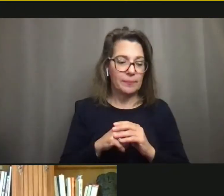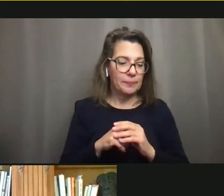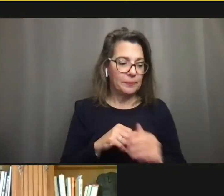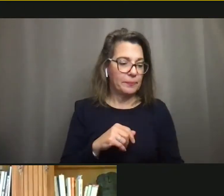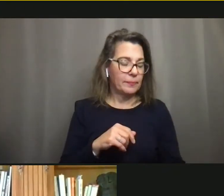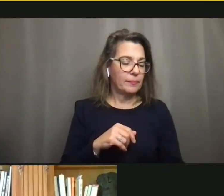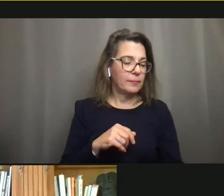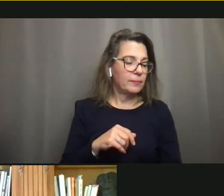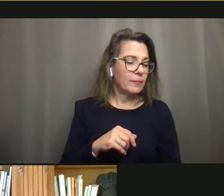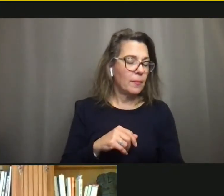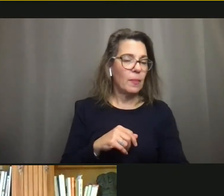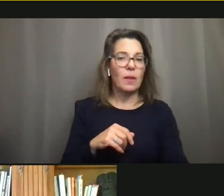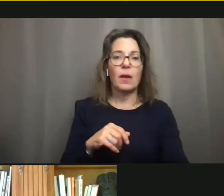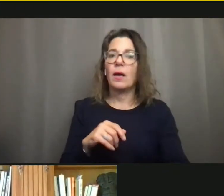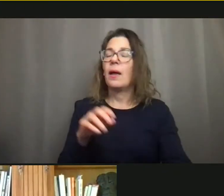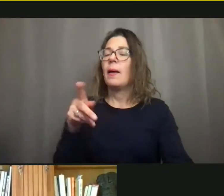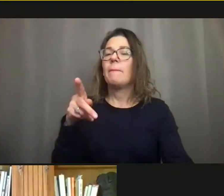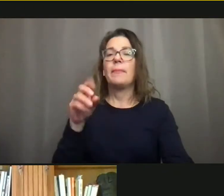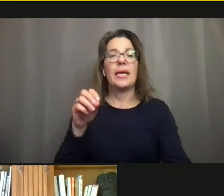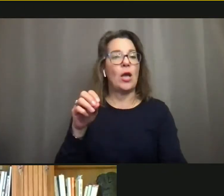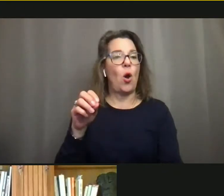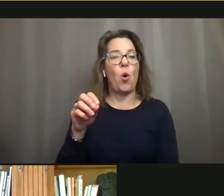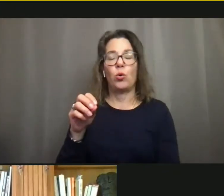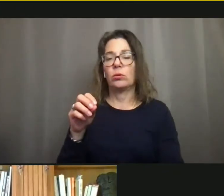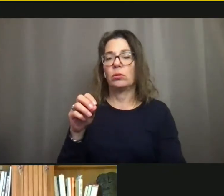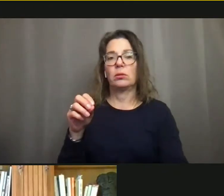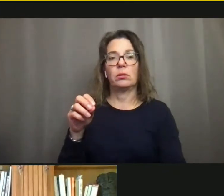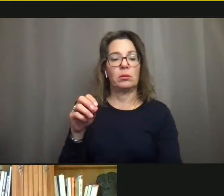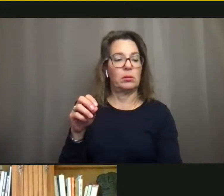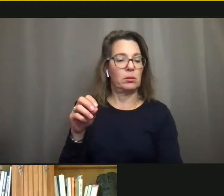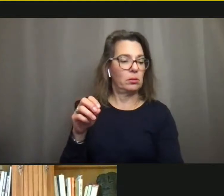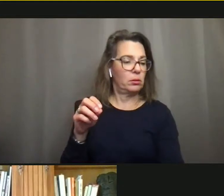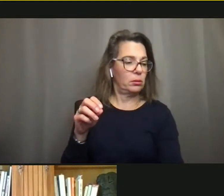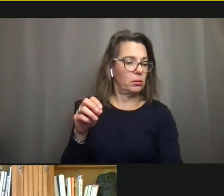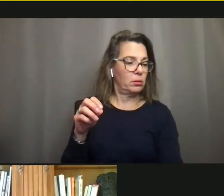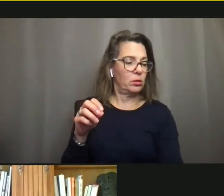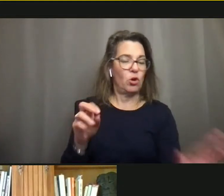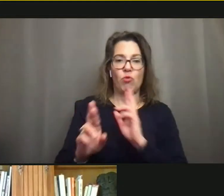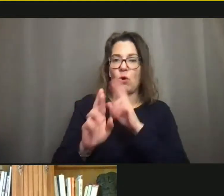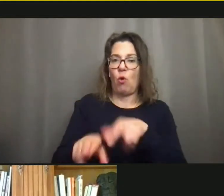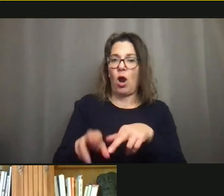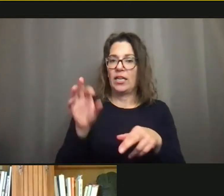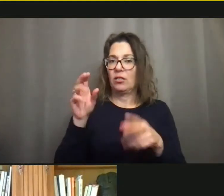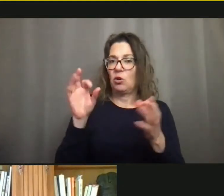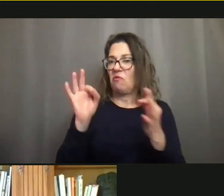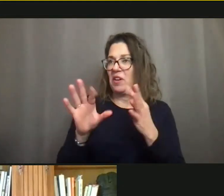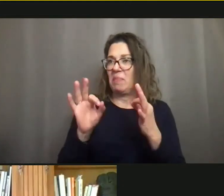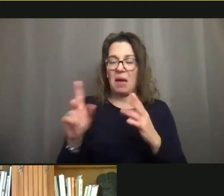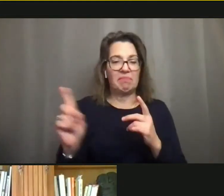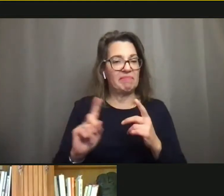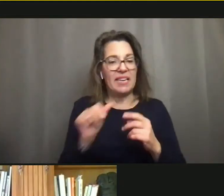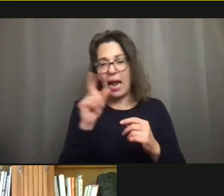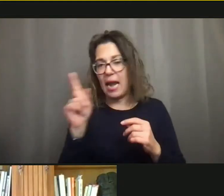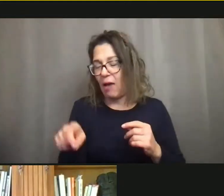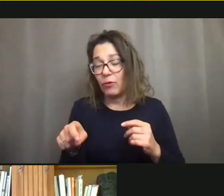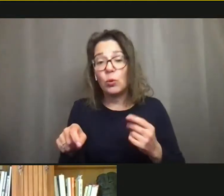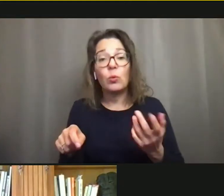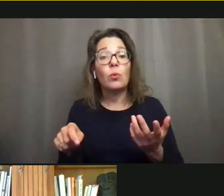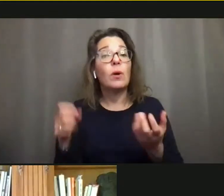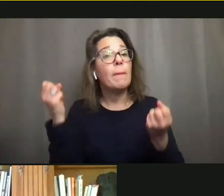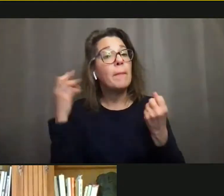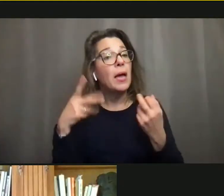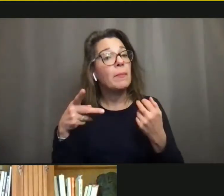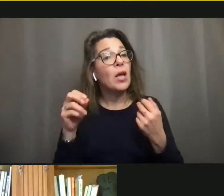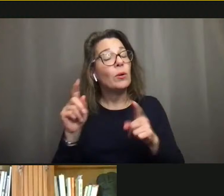So the POs are not required to give you feedback on your progress report. And many POs